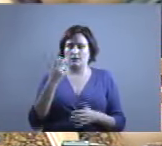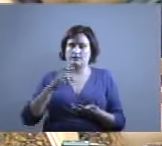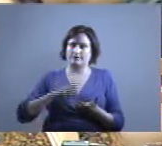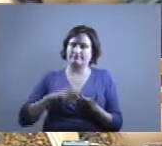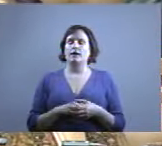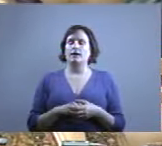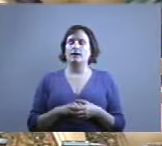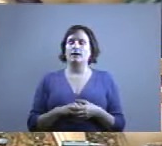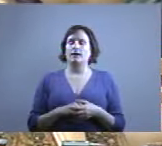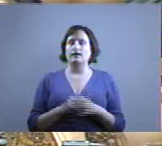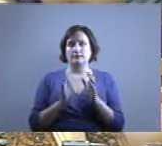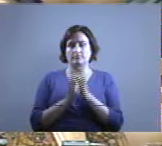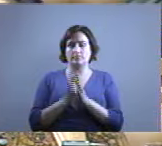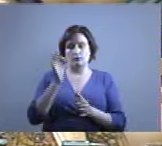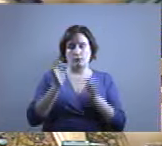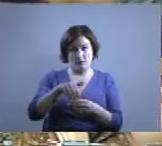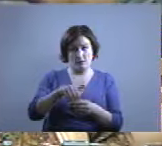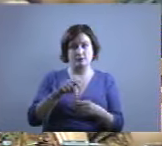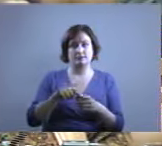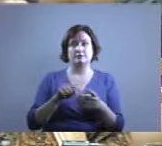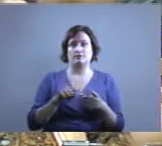realizing that not to meet themselves.